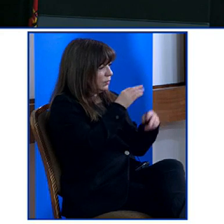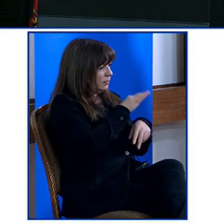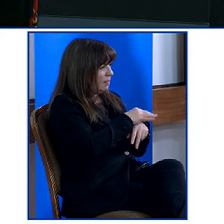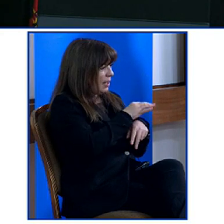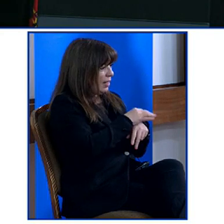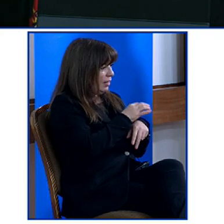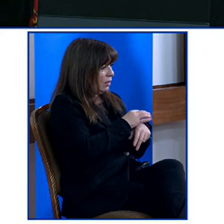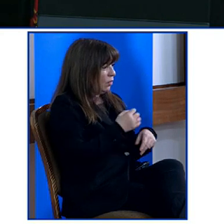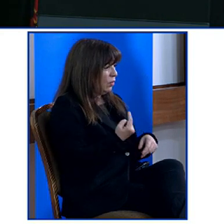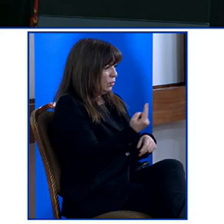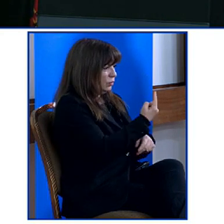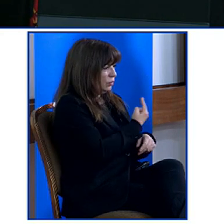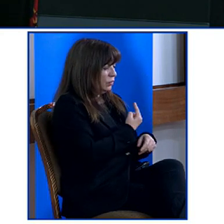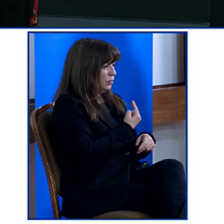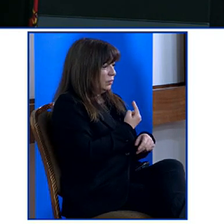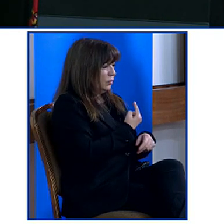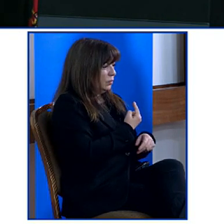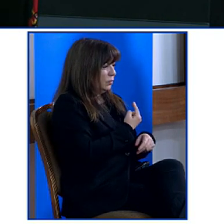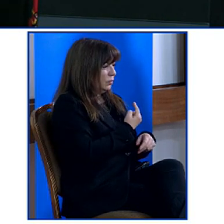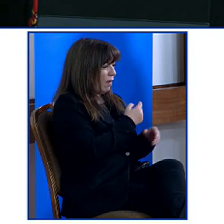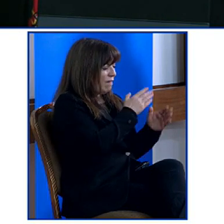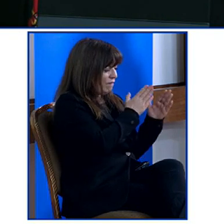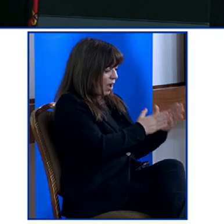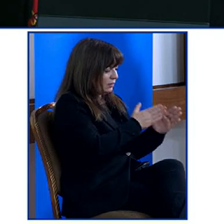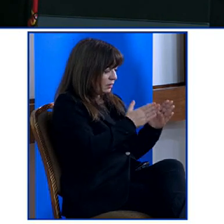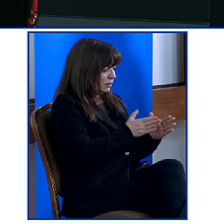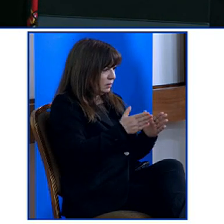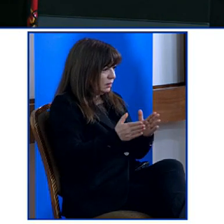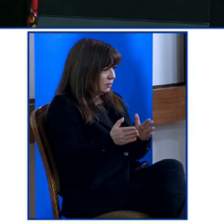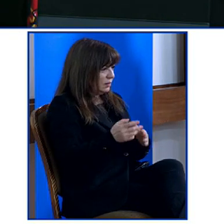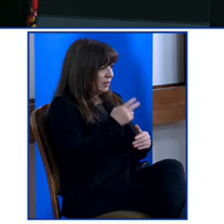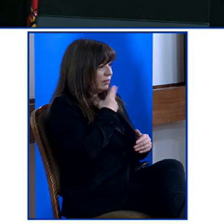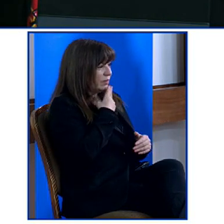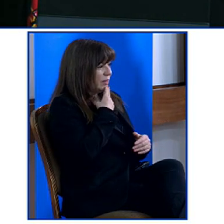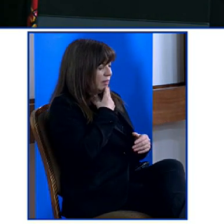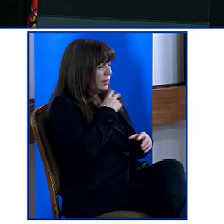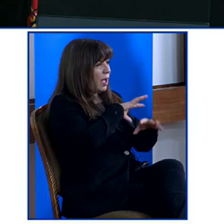stage of our lives and in every corner of the globe.